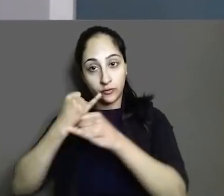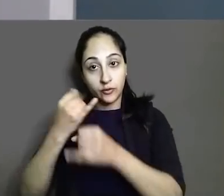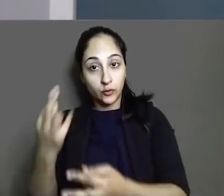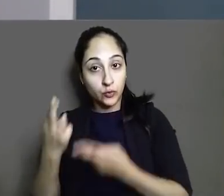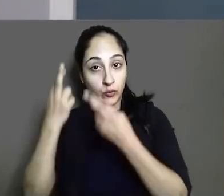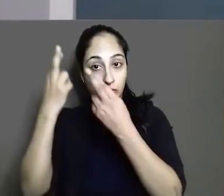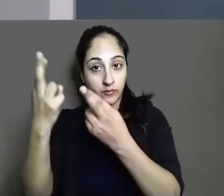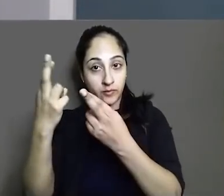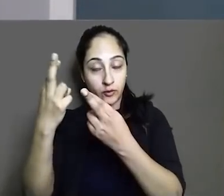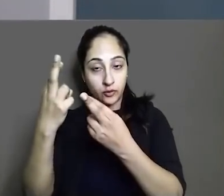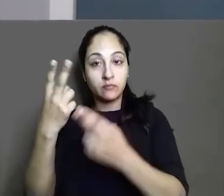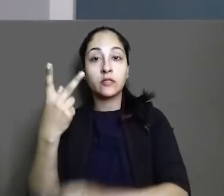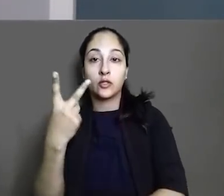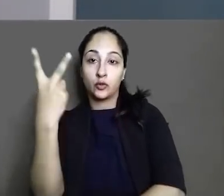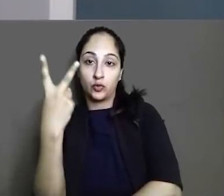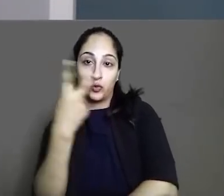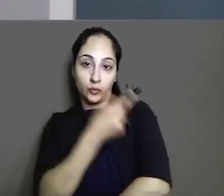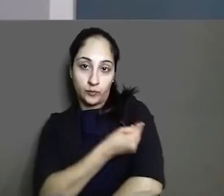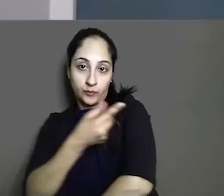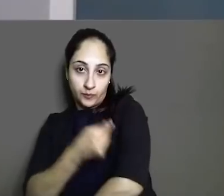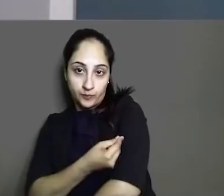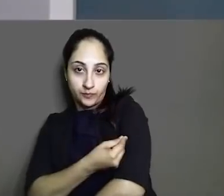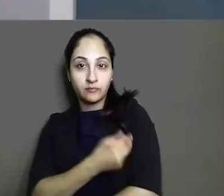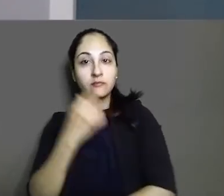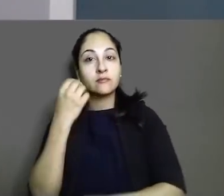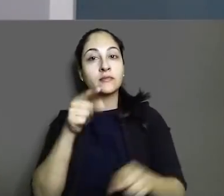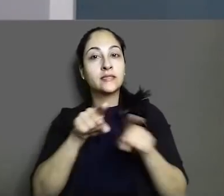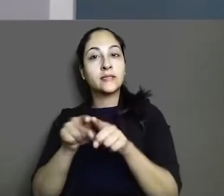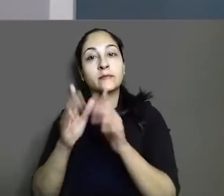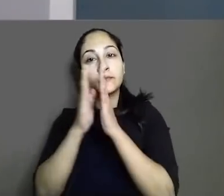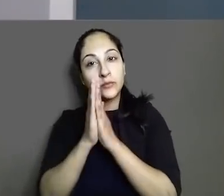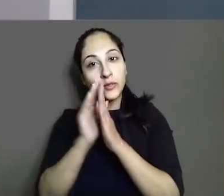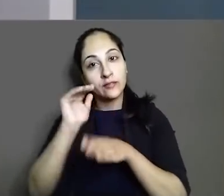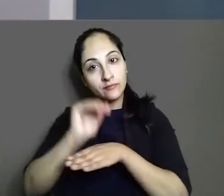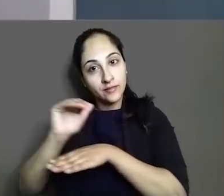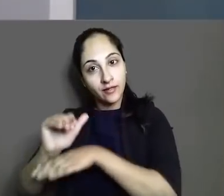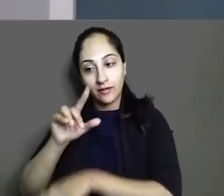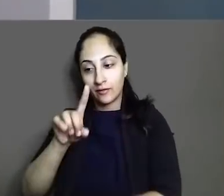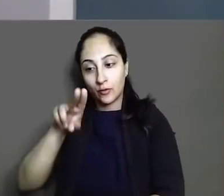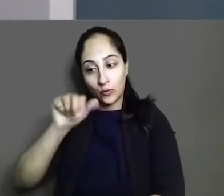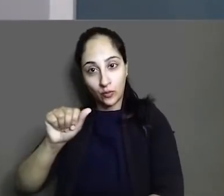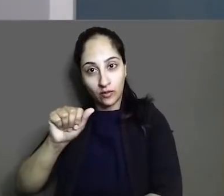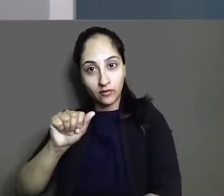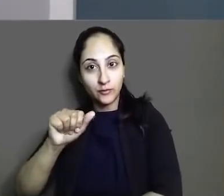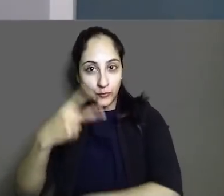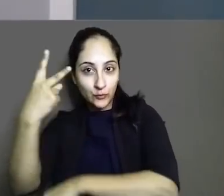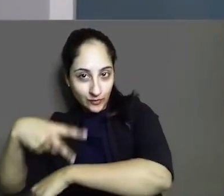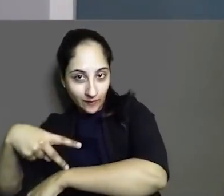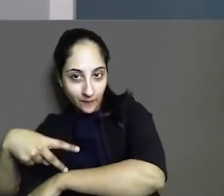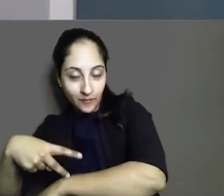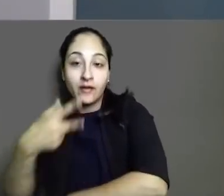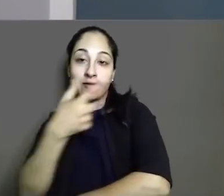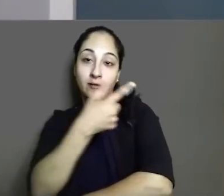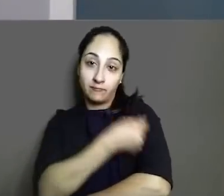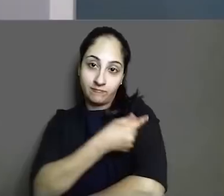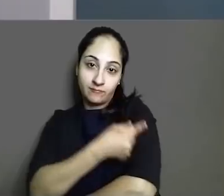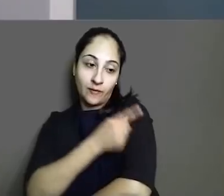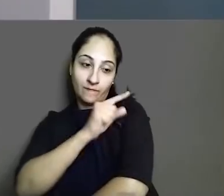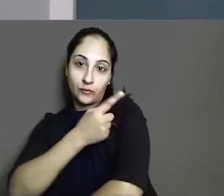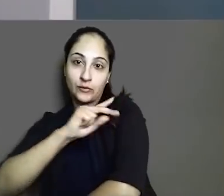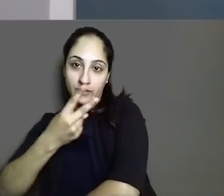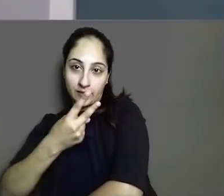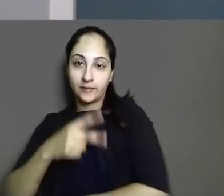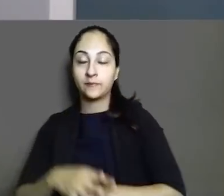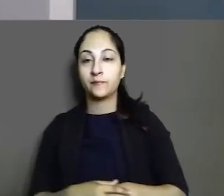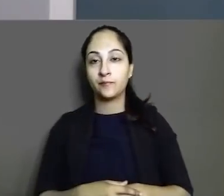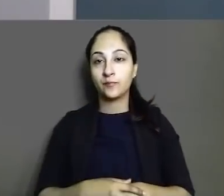people. So it takes about 1 to 2 weeks after receiving a vaccine to mount an immune response